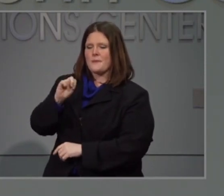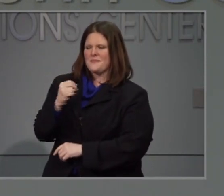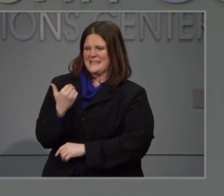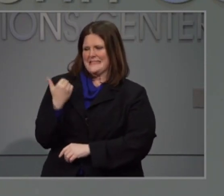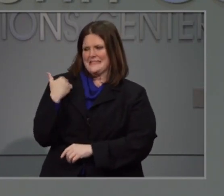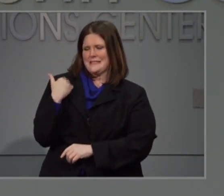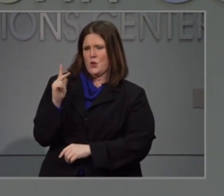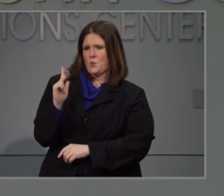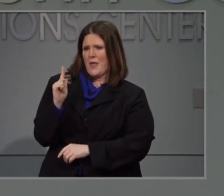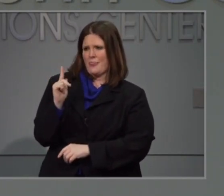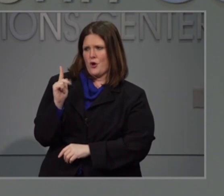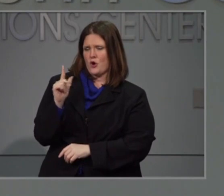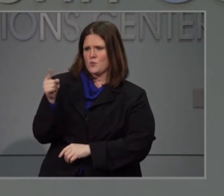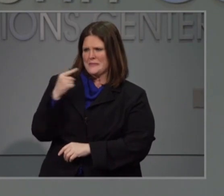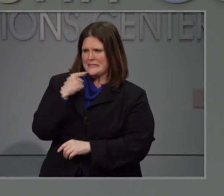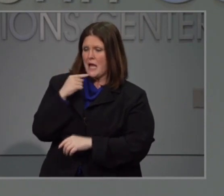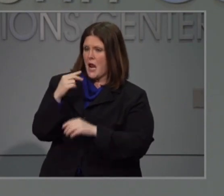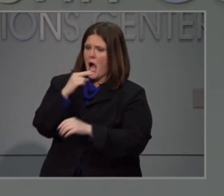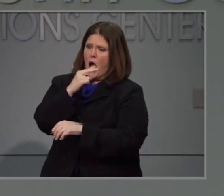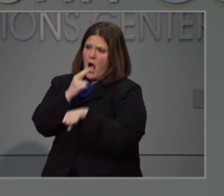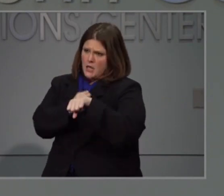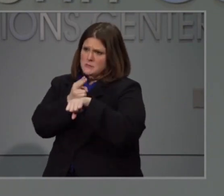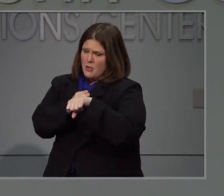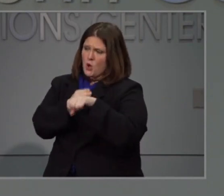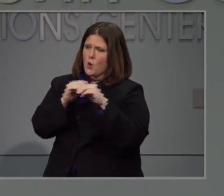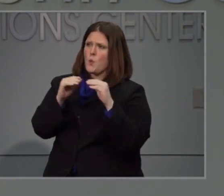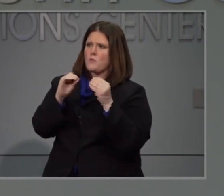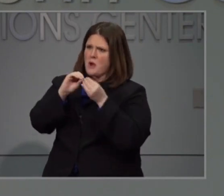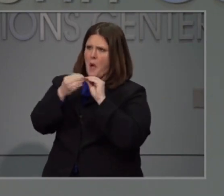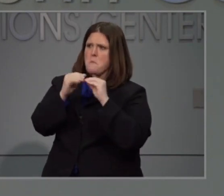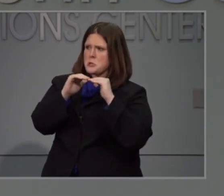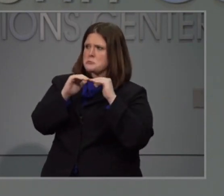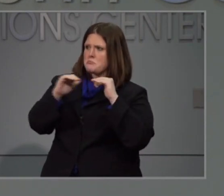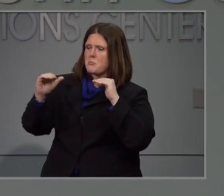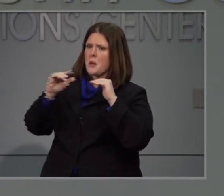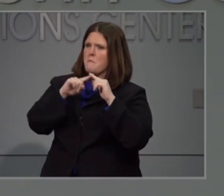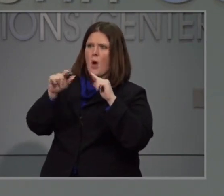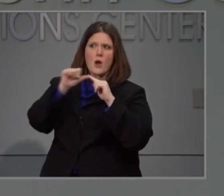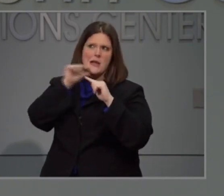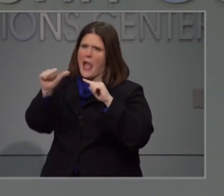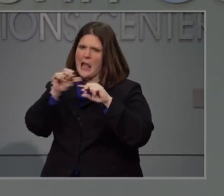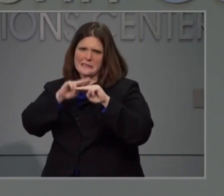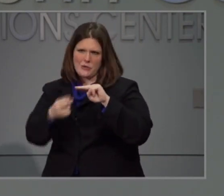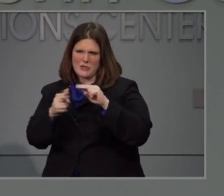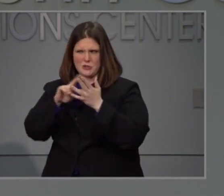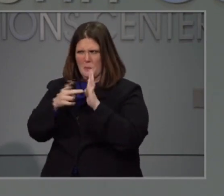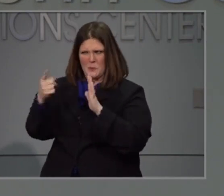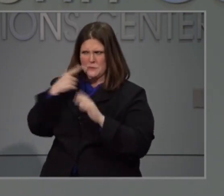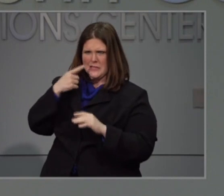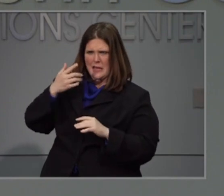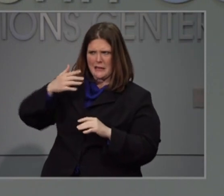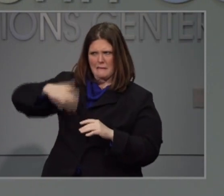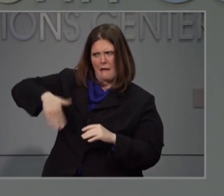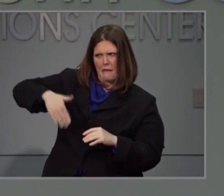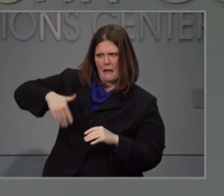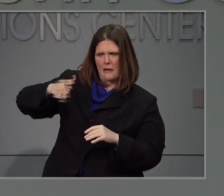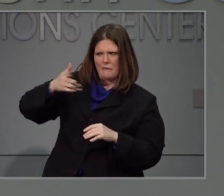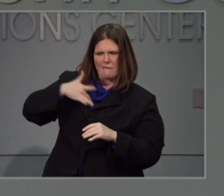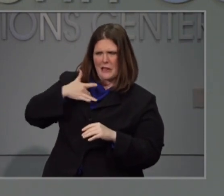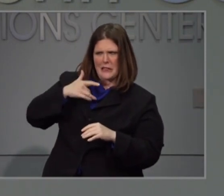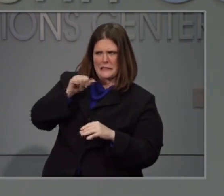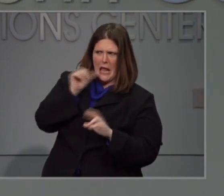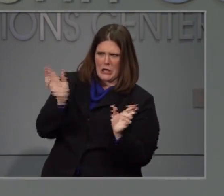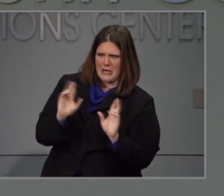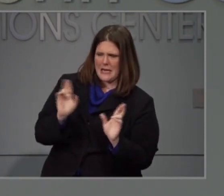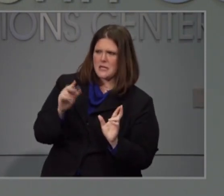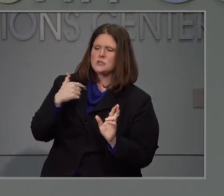that hospitalizations were largely level, but were not decreasing, so we're not there yet. And now you're saying that they're level, and I'm kind of